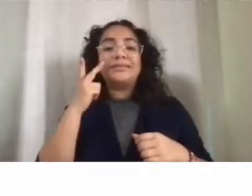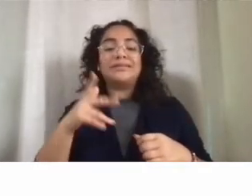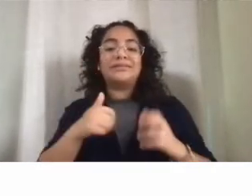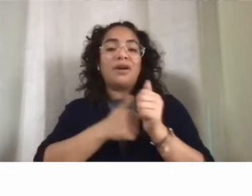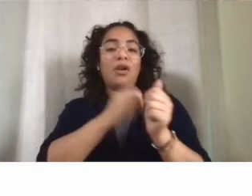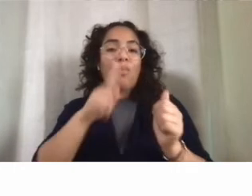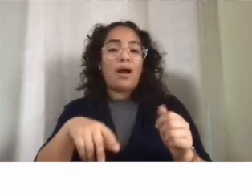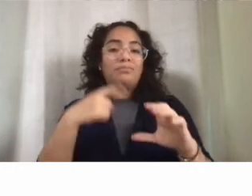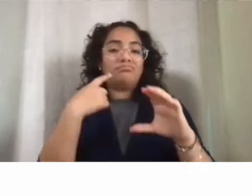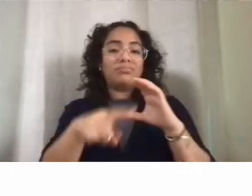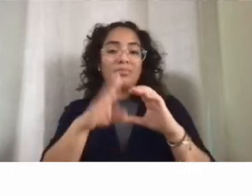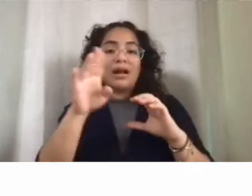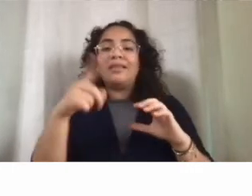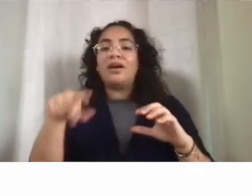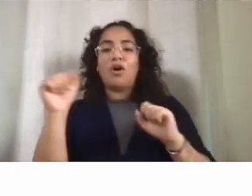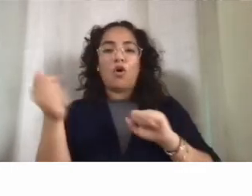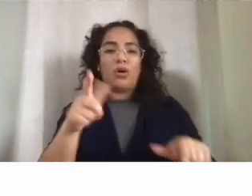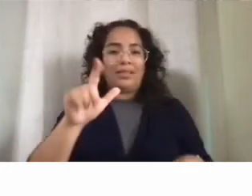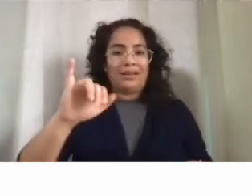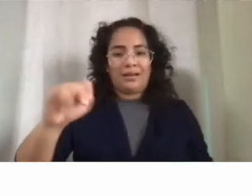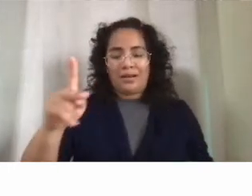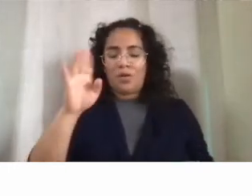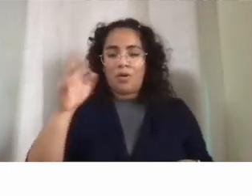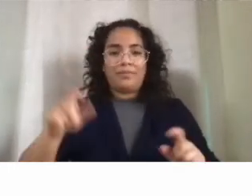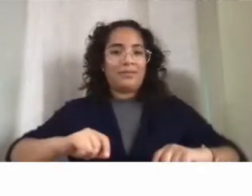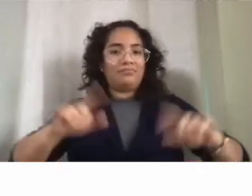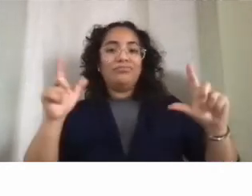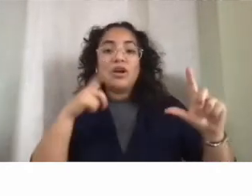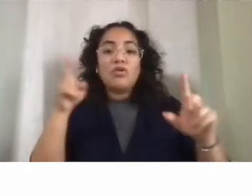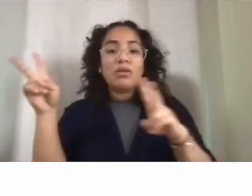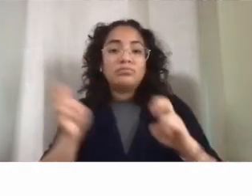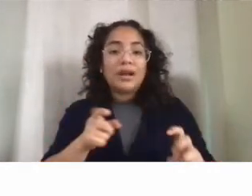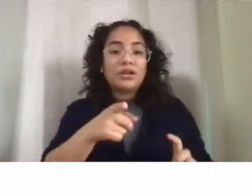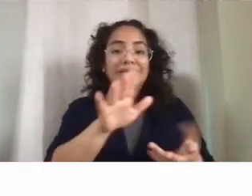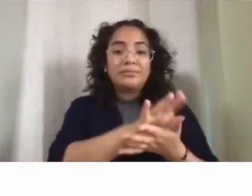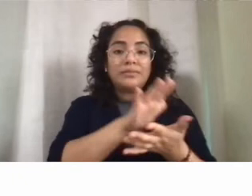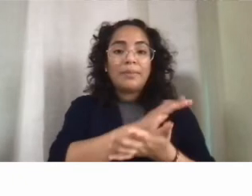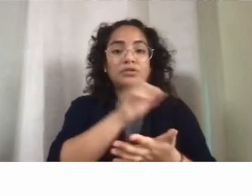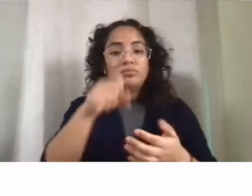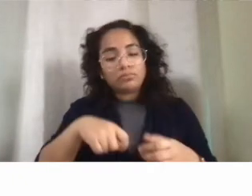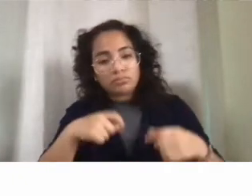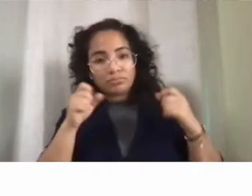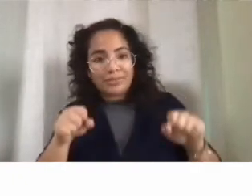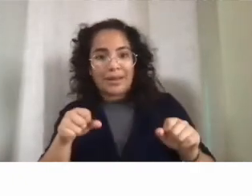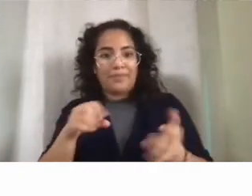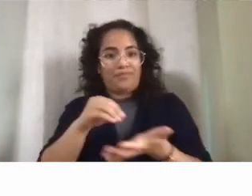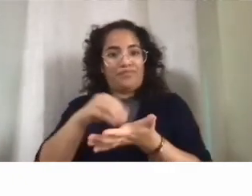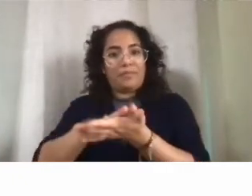the links will be live and you'll be able to download this sheet that you can see here so that you can map your own